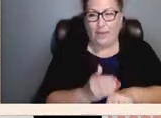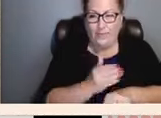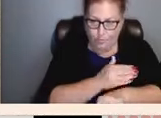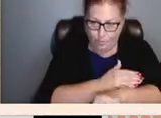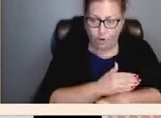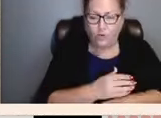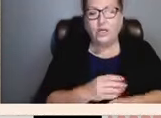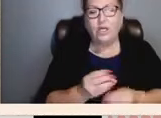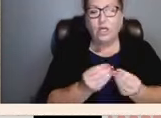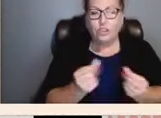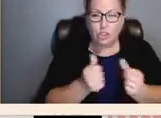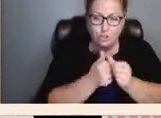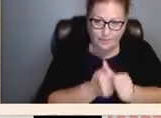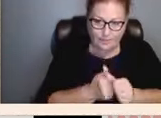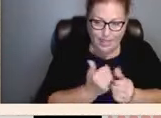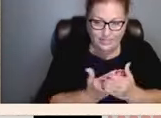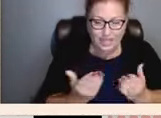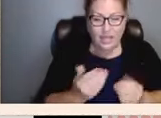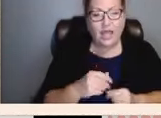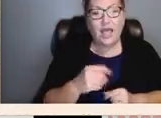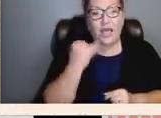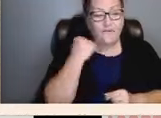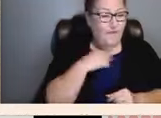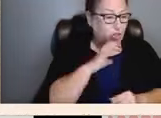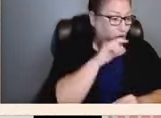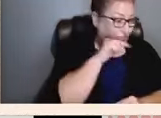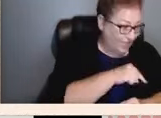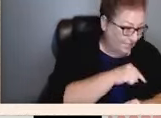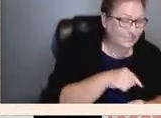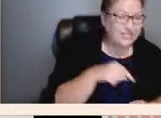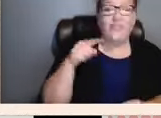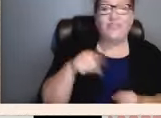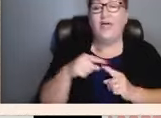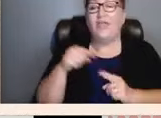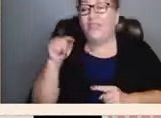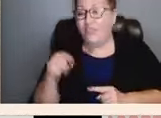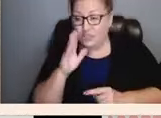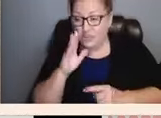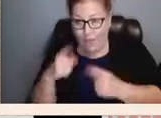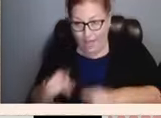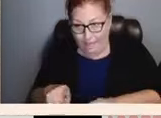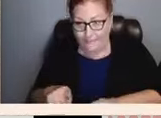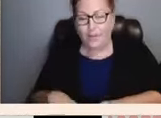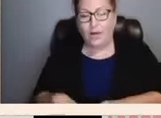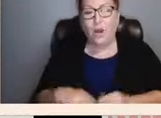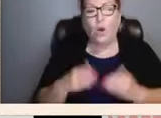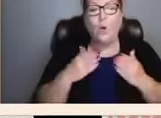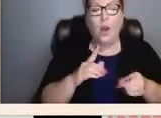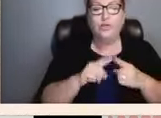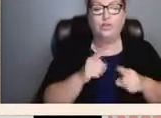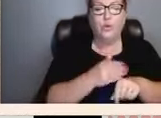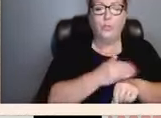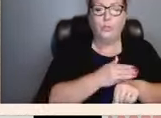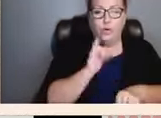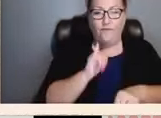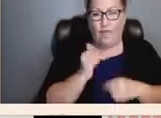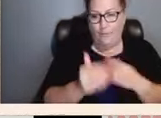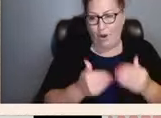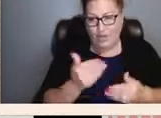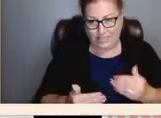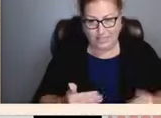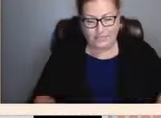solution-based think. If I do this, then this will happen. Ways to improve the process.